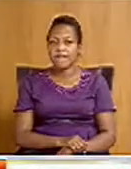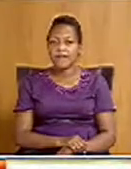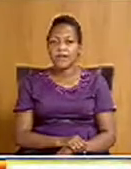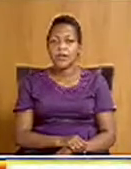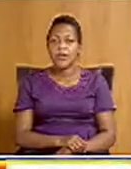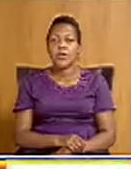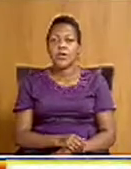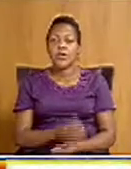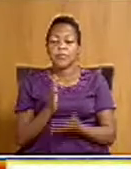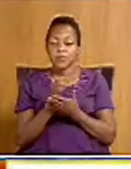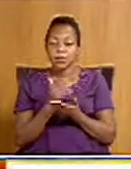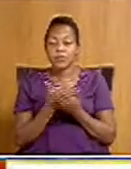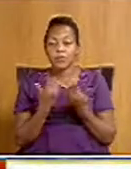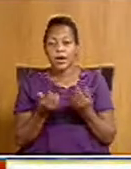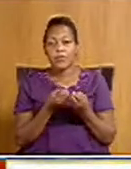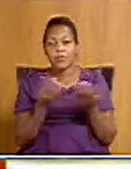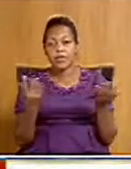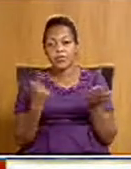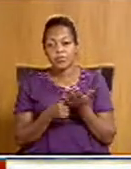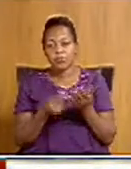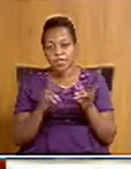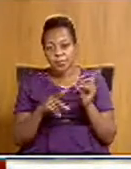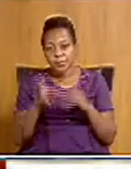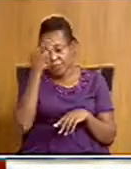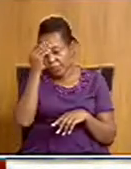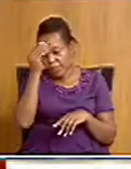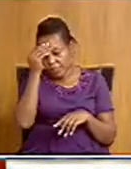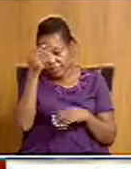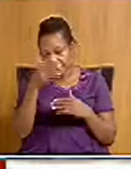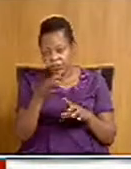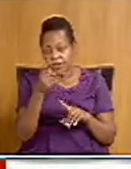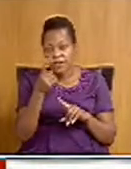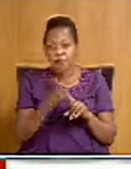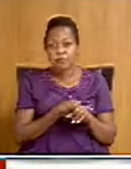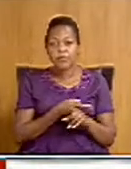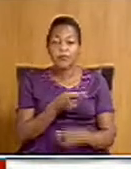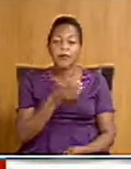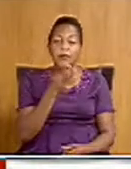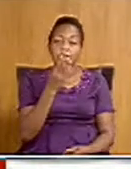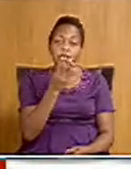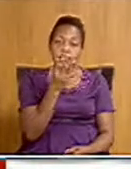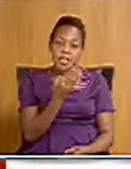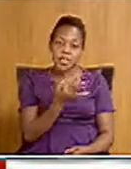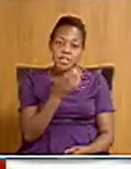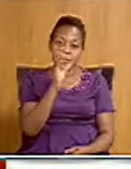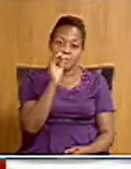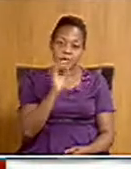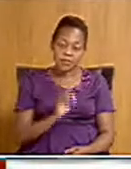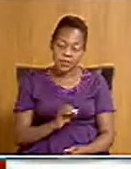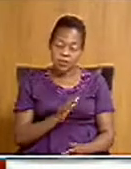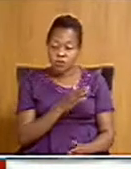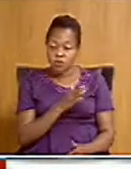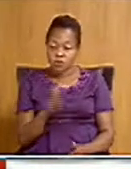With the rise of the literacy rate from 43% in 1986 to now